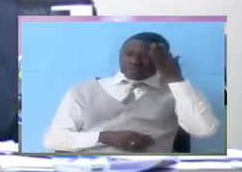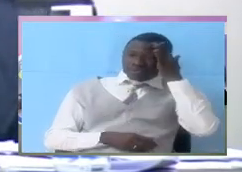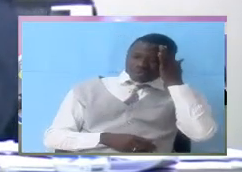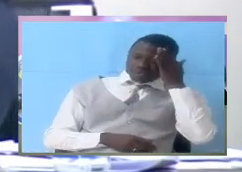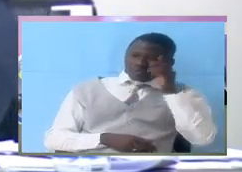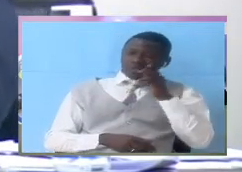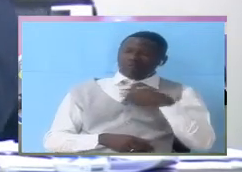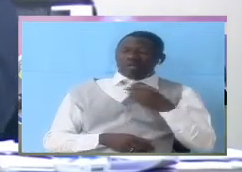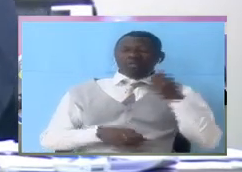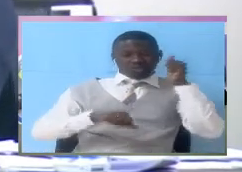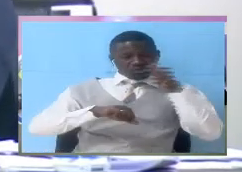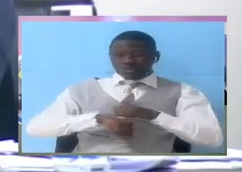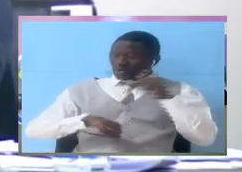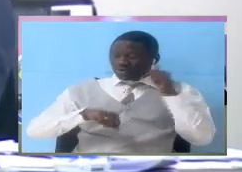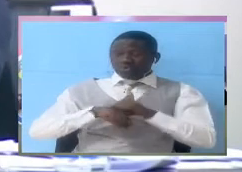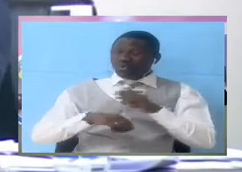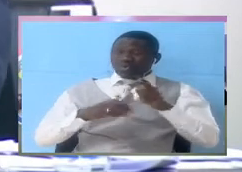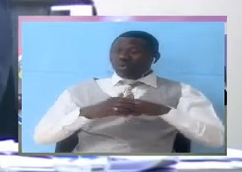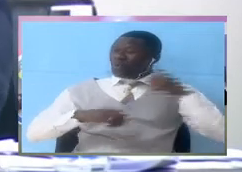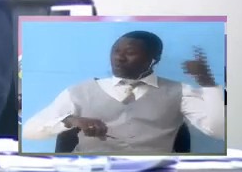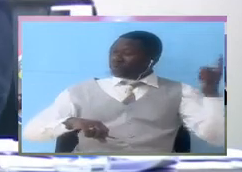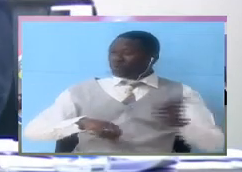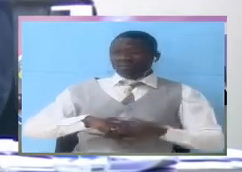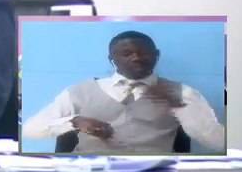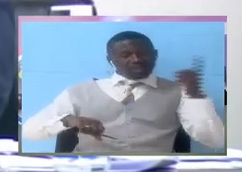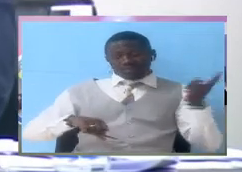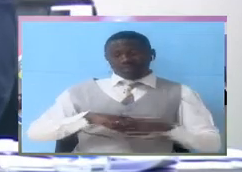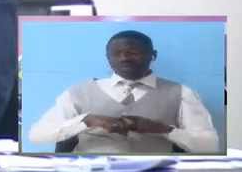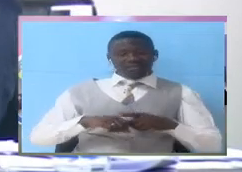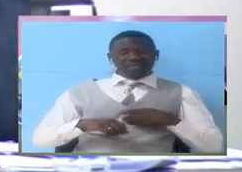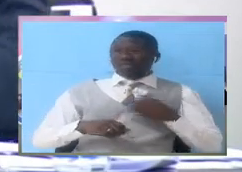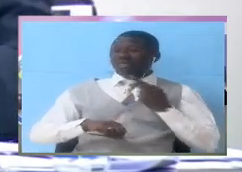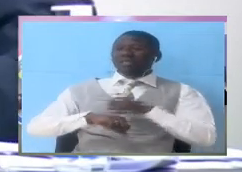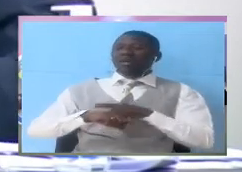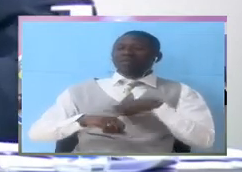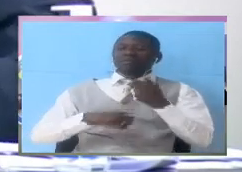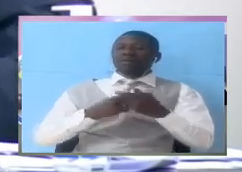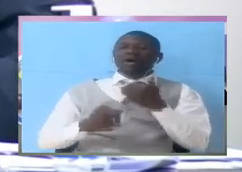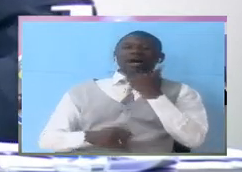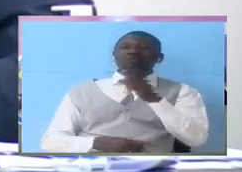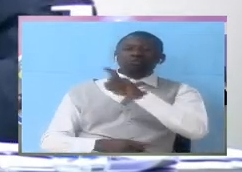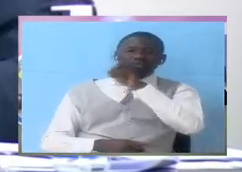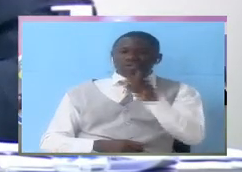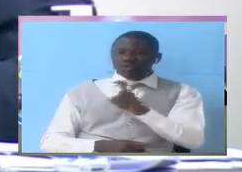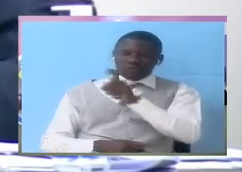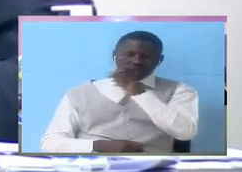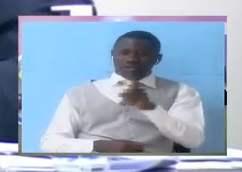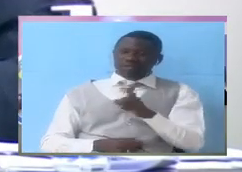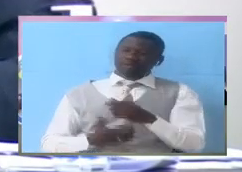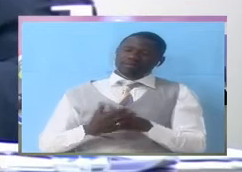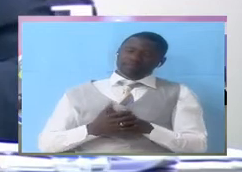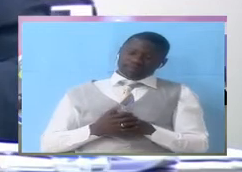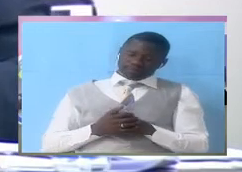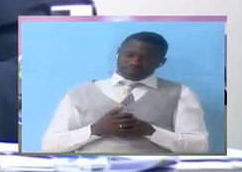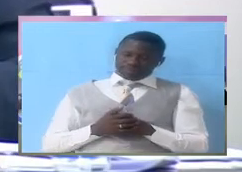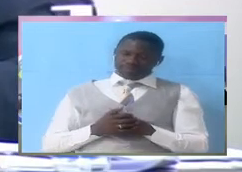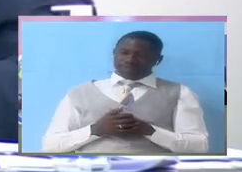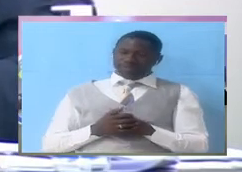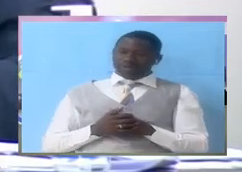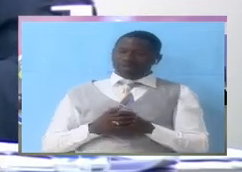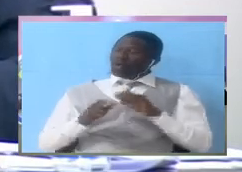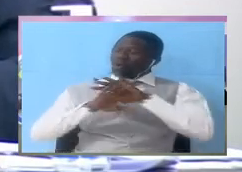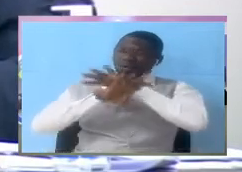were tortured or beaten during their interrogations.